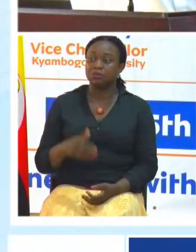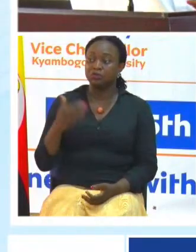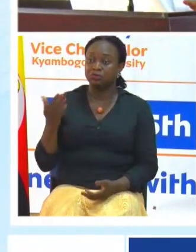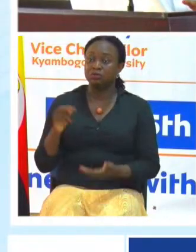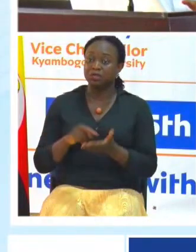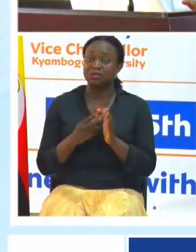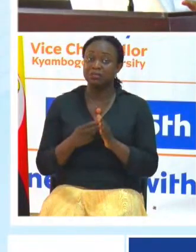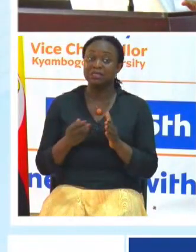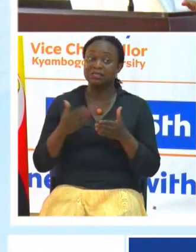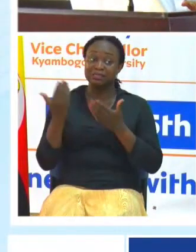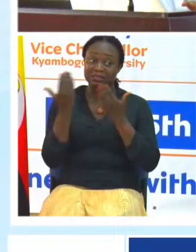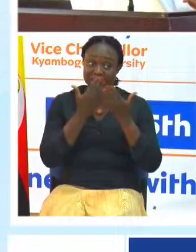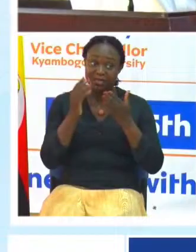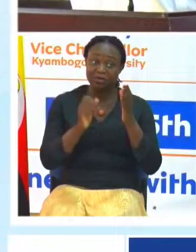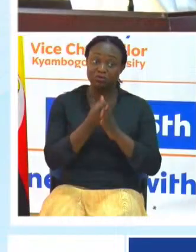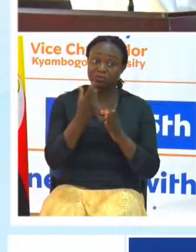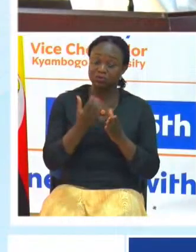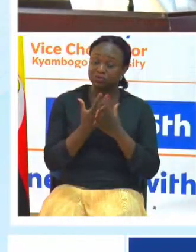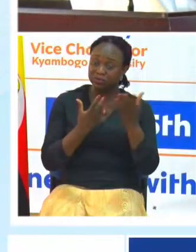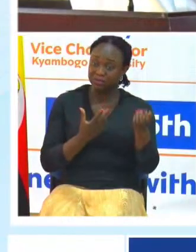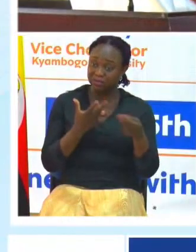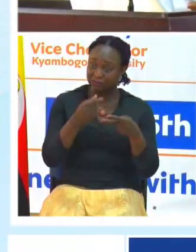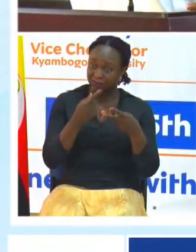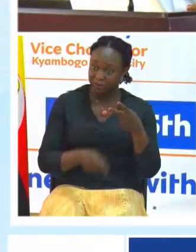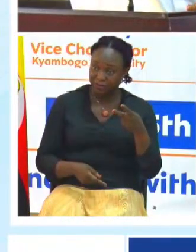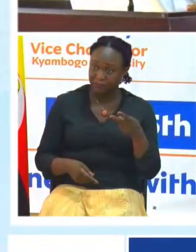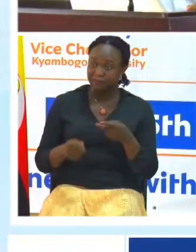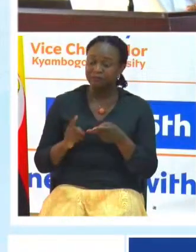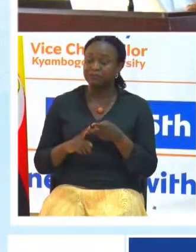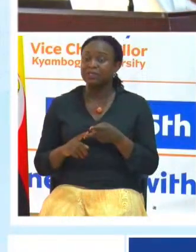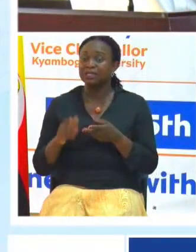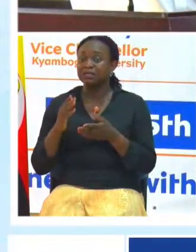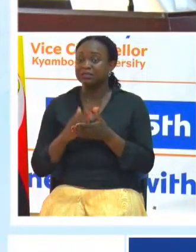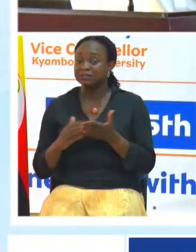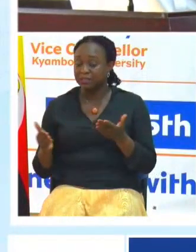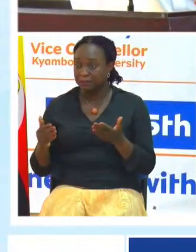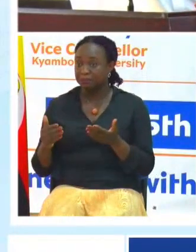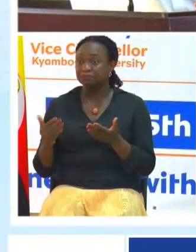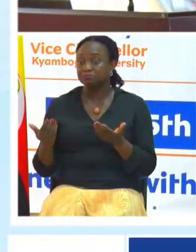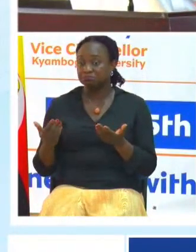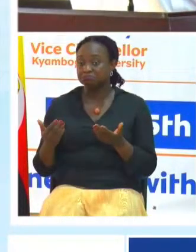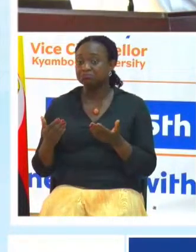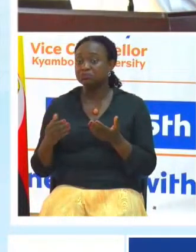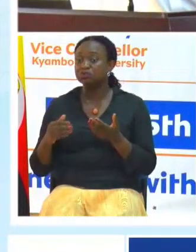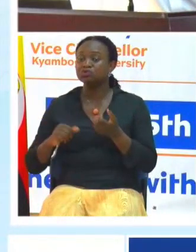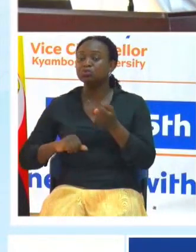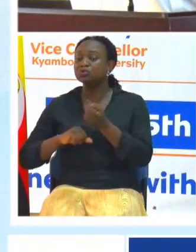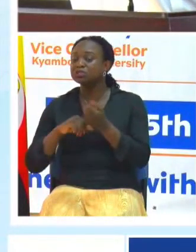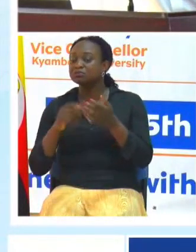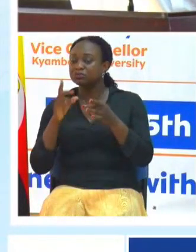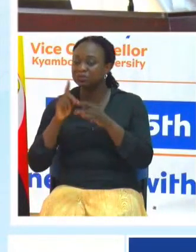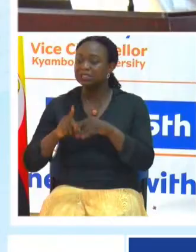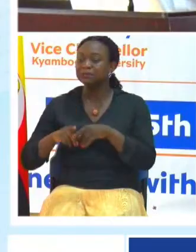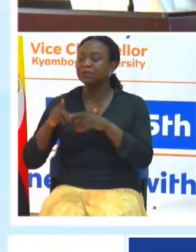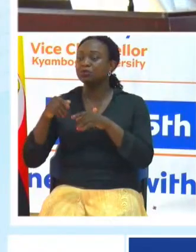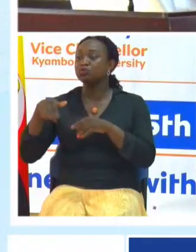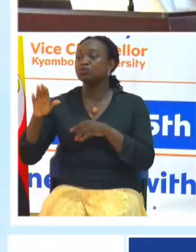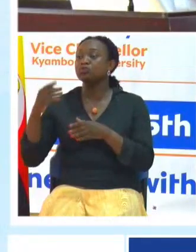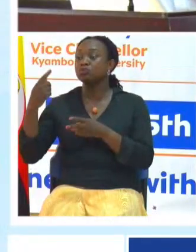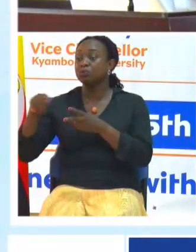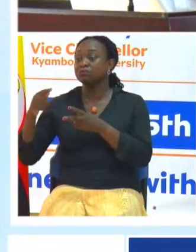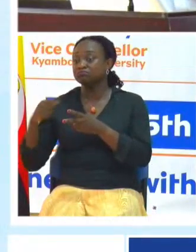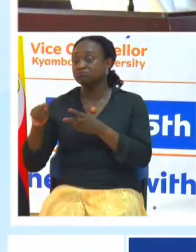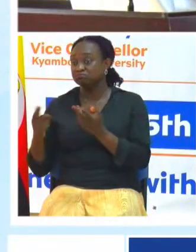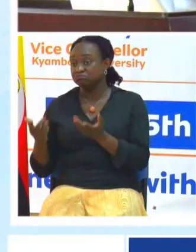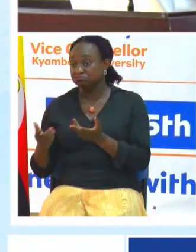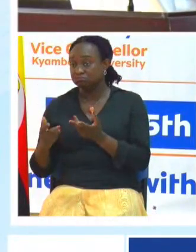study opportunities, merit-based scholarships, need-based scholarships that